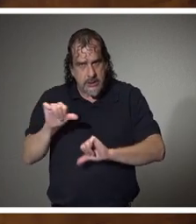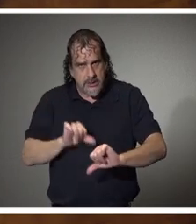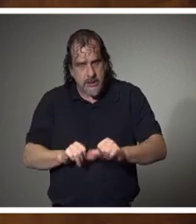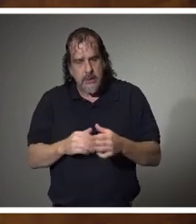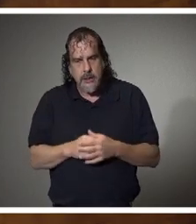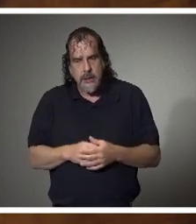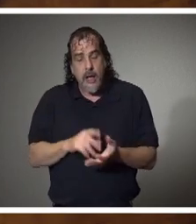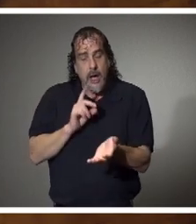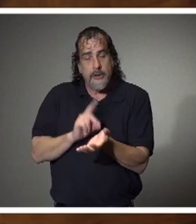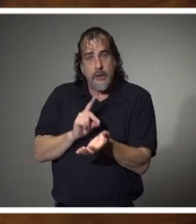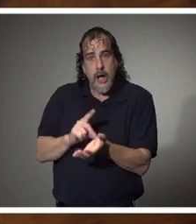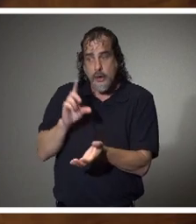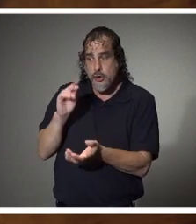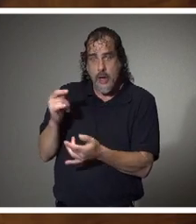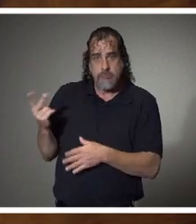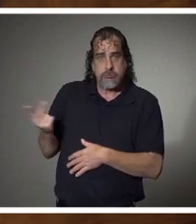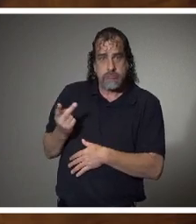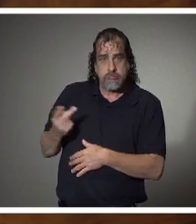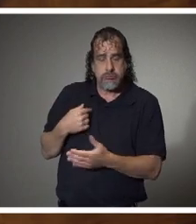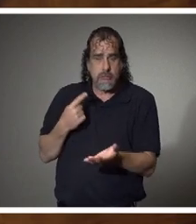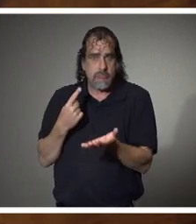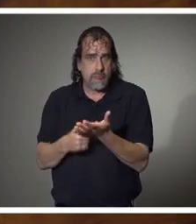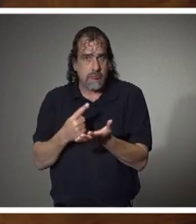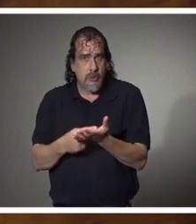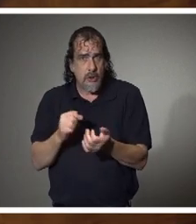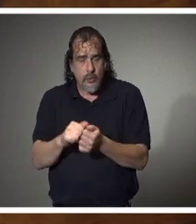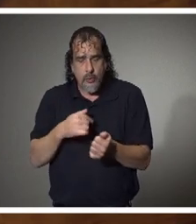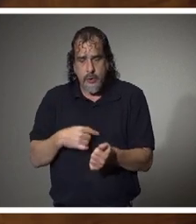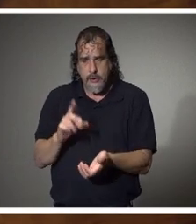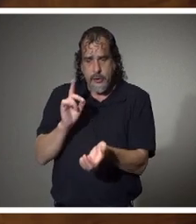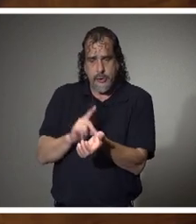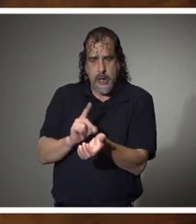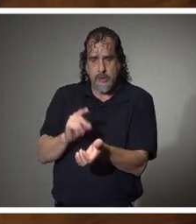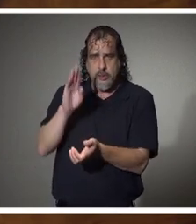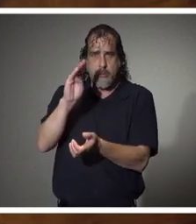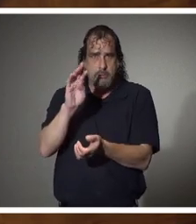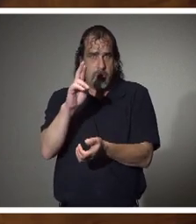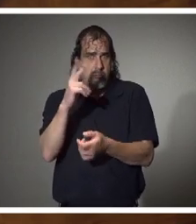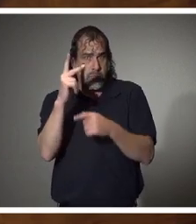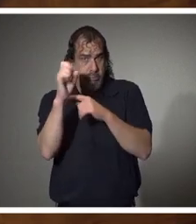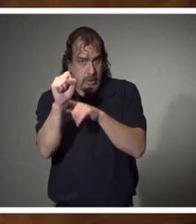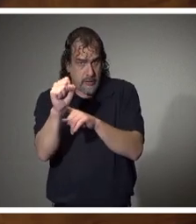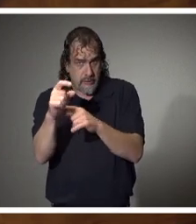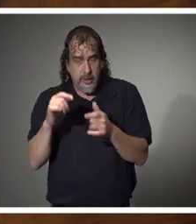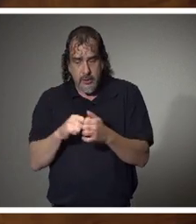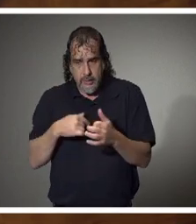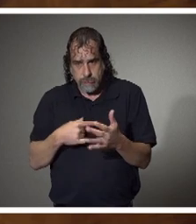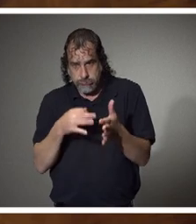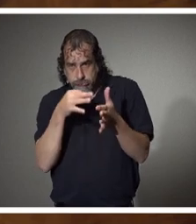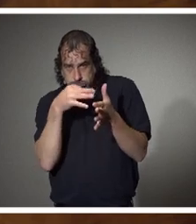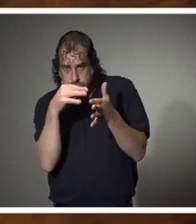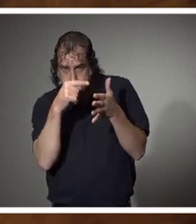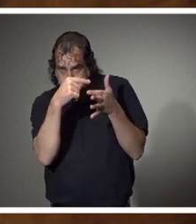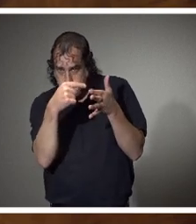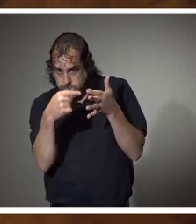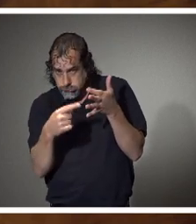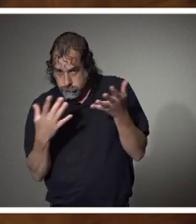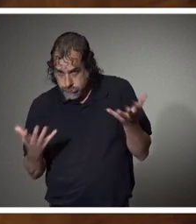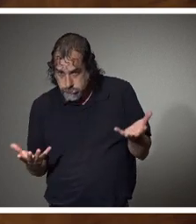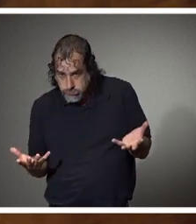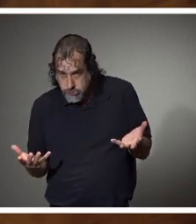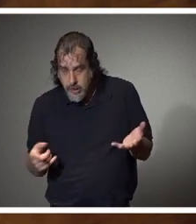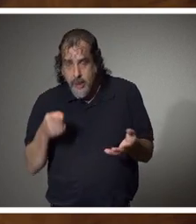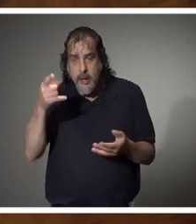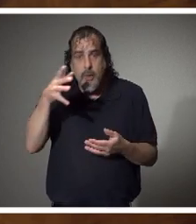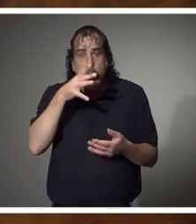Dr. Dobbs and I also had the privilege of speaking personally with Dr. Birx this morning. We gave her a preview of what we were considering.